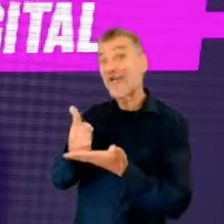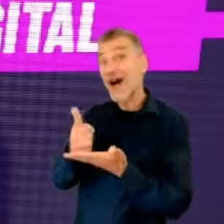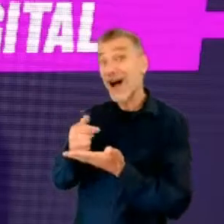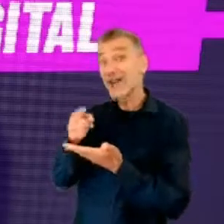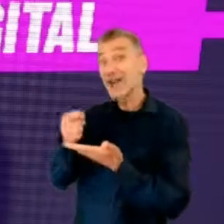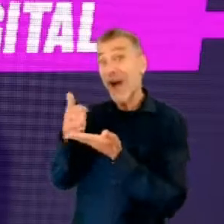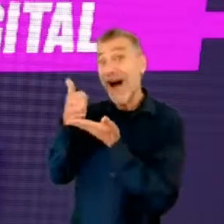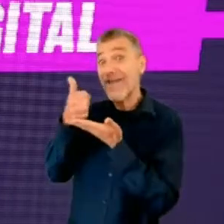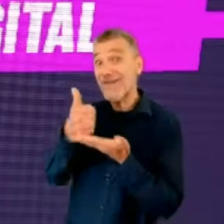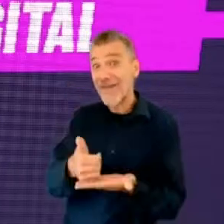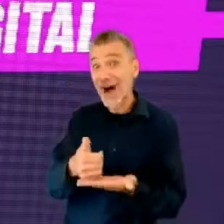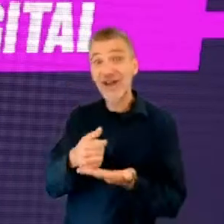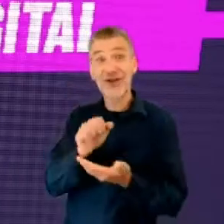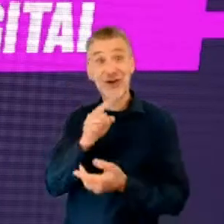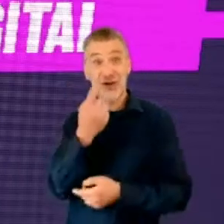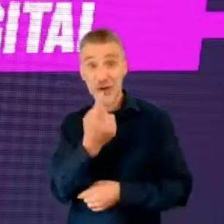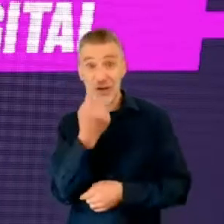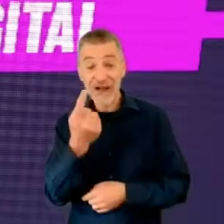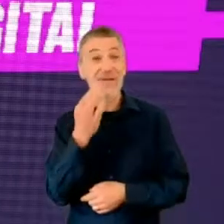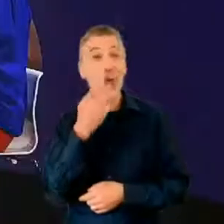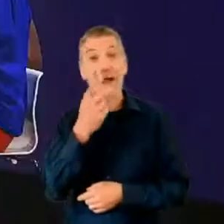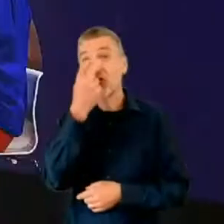for the career that you're in?